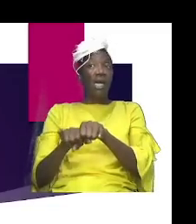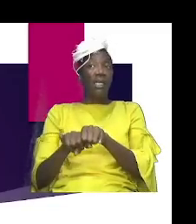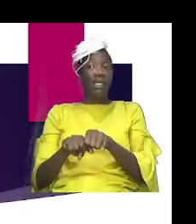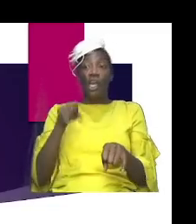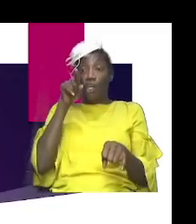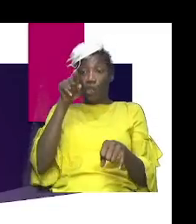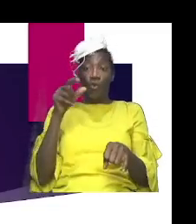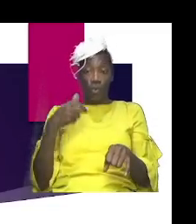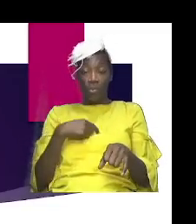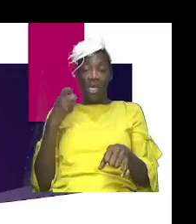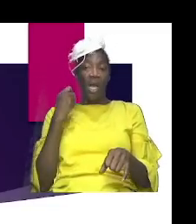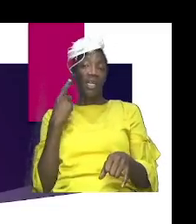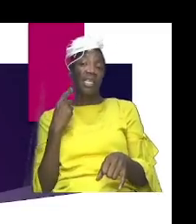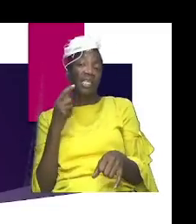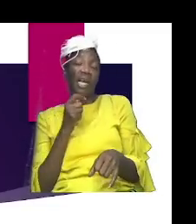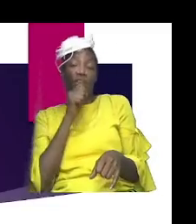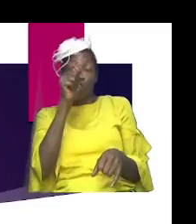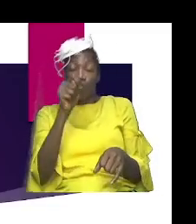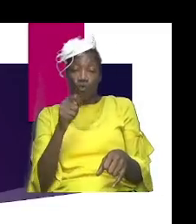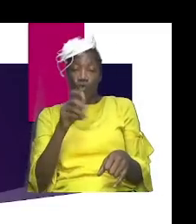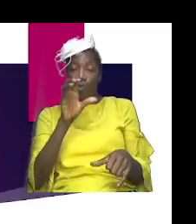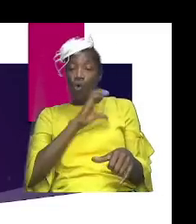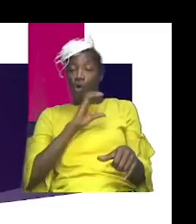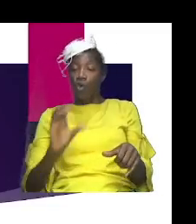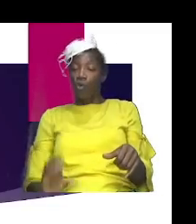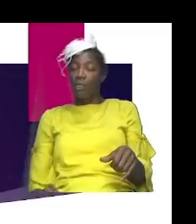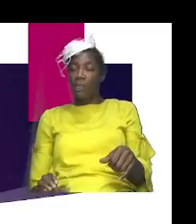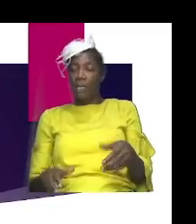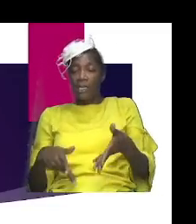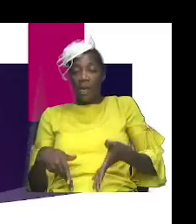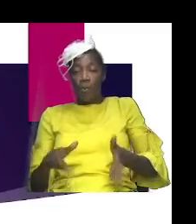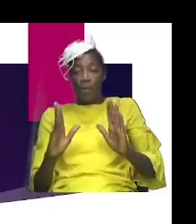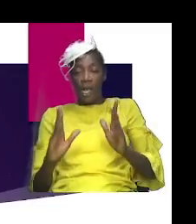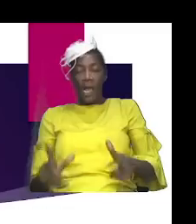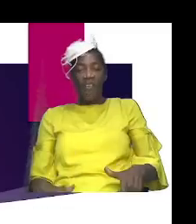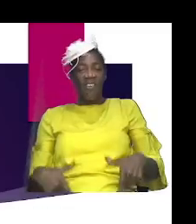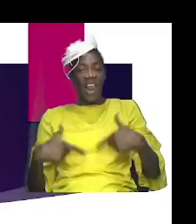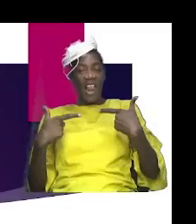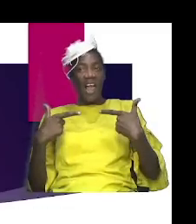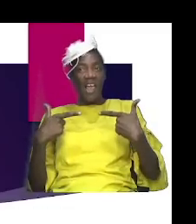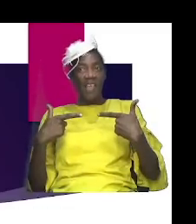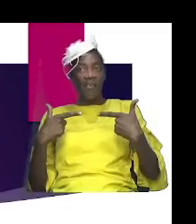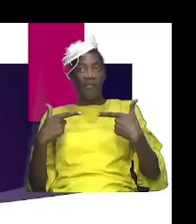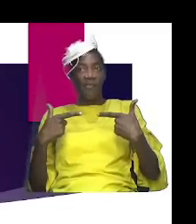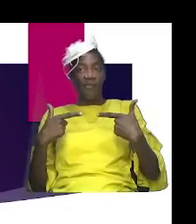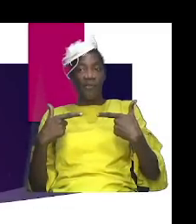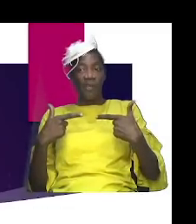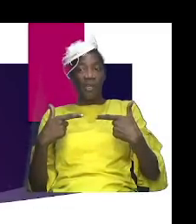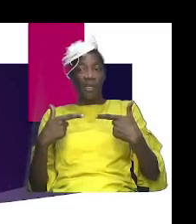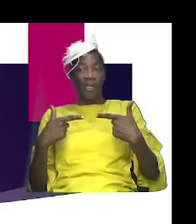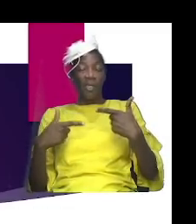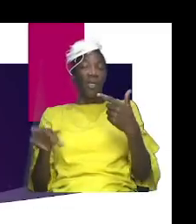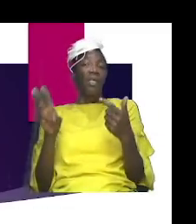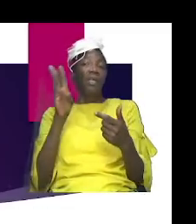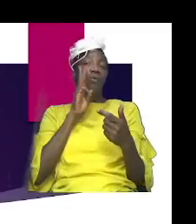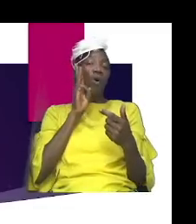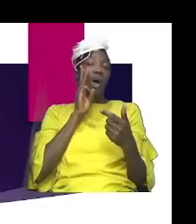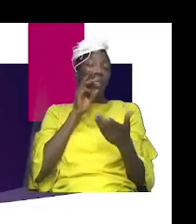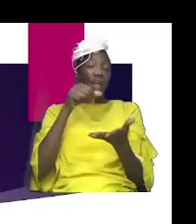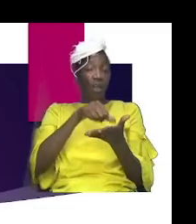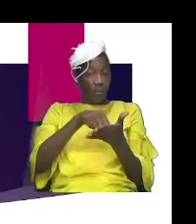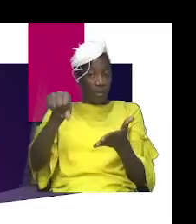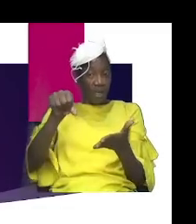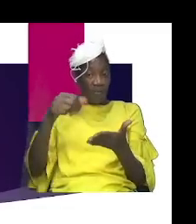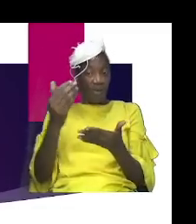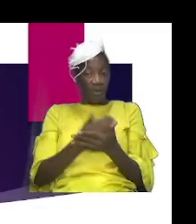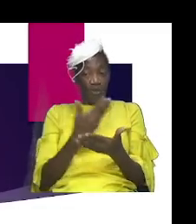we understand that true Christianity is a way of life. And that bottle of water that we bought for someone that